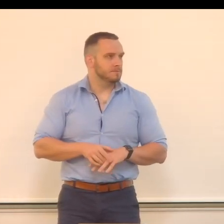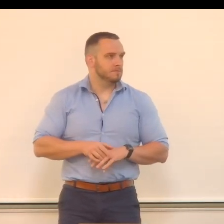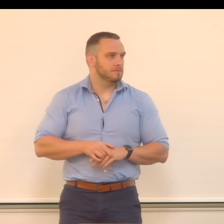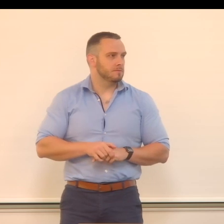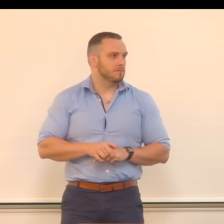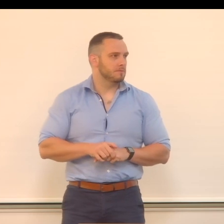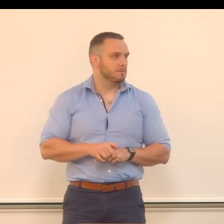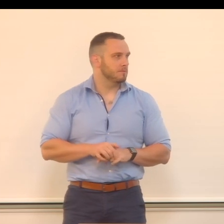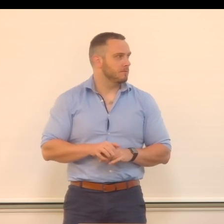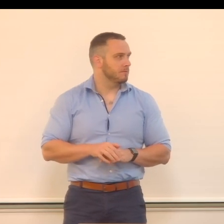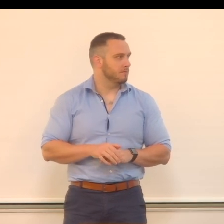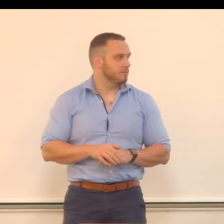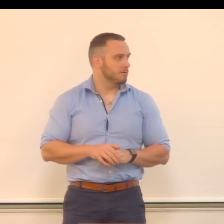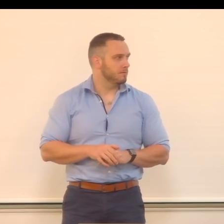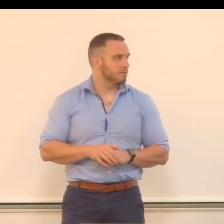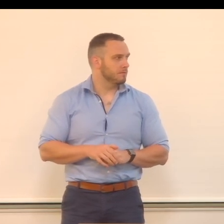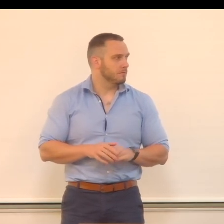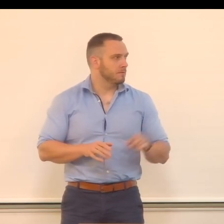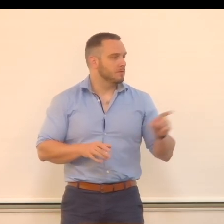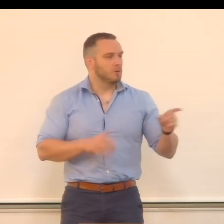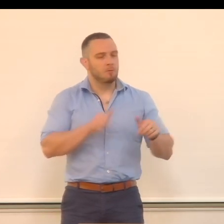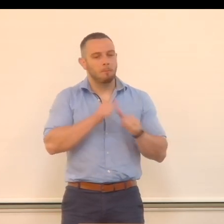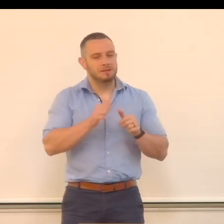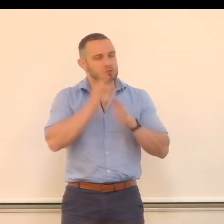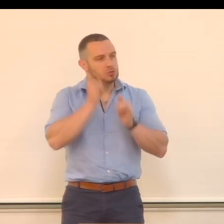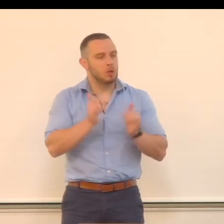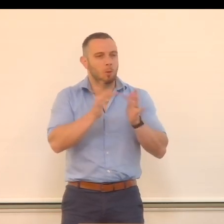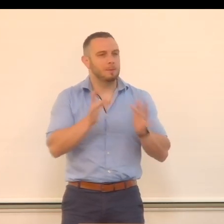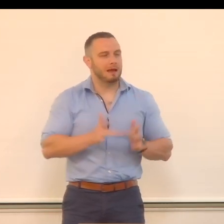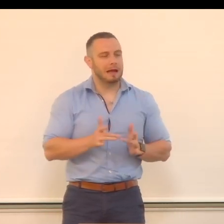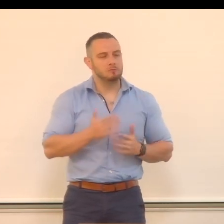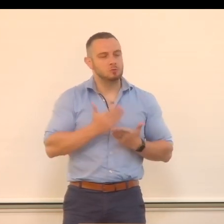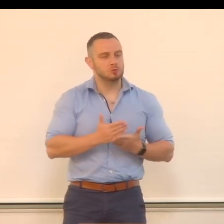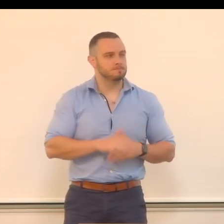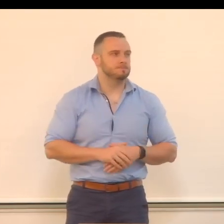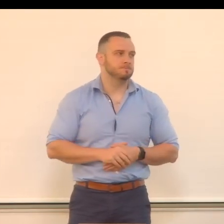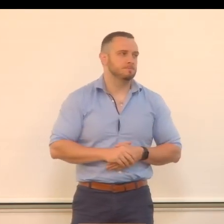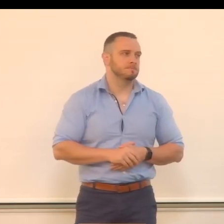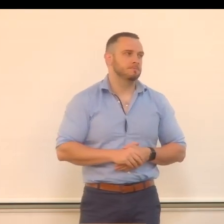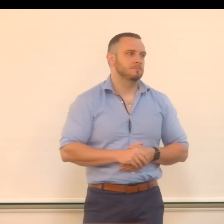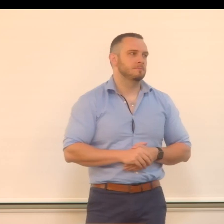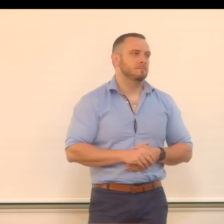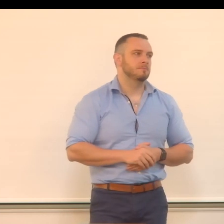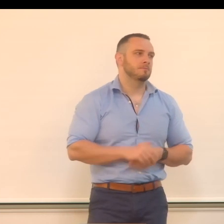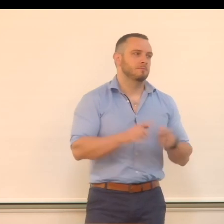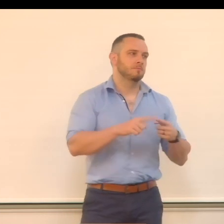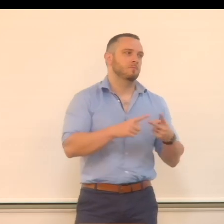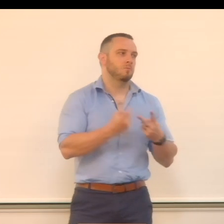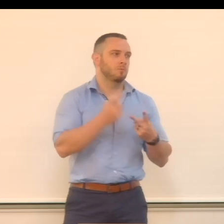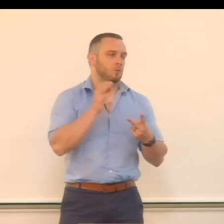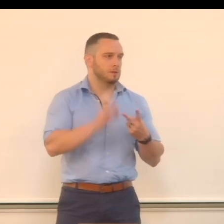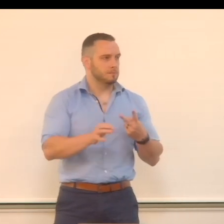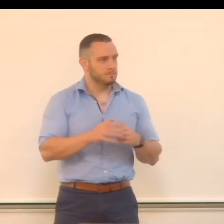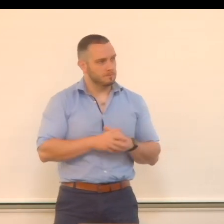US citizenship. You should verify that on their website, but I don't believe they do. Okay. Okay, so I have one more question.